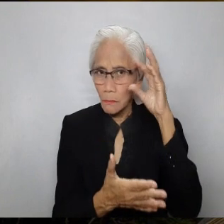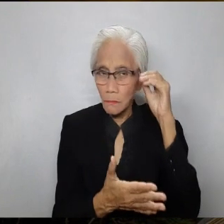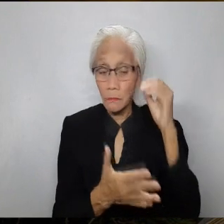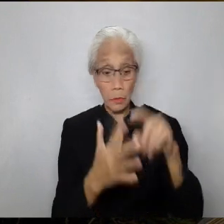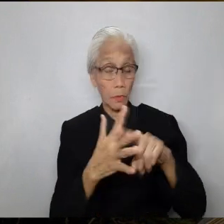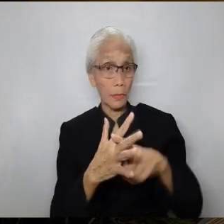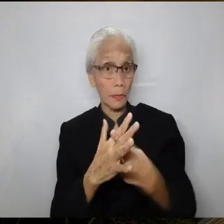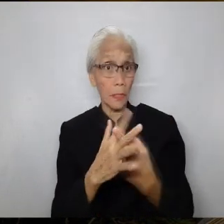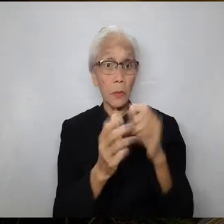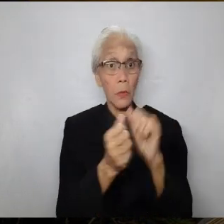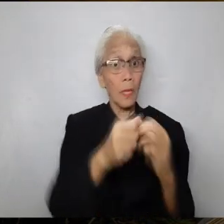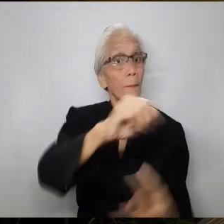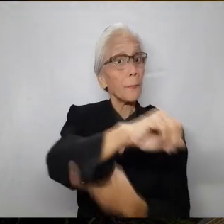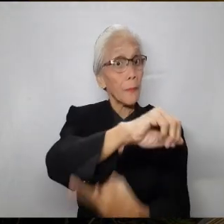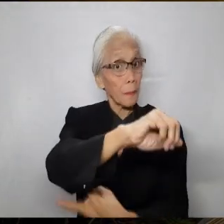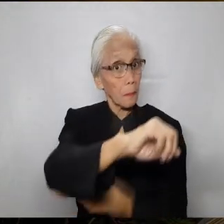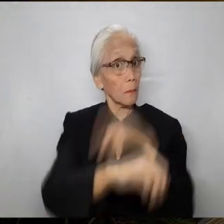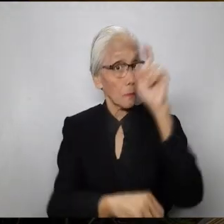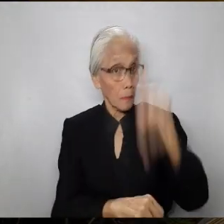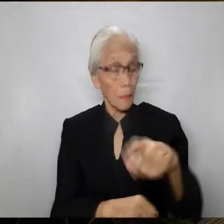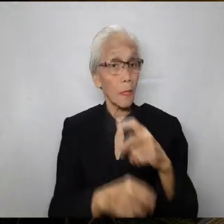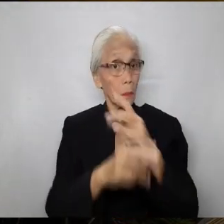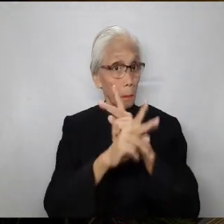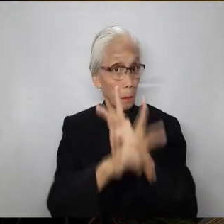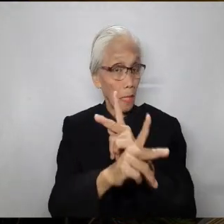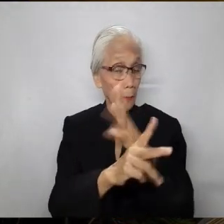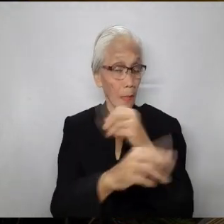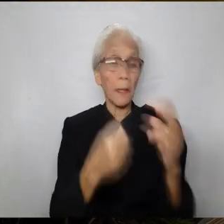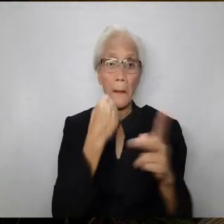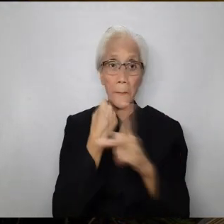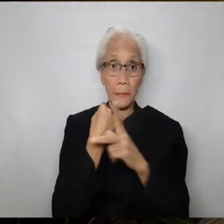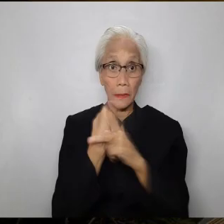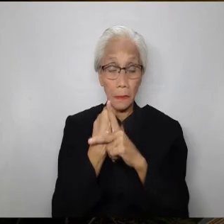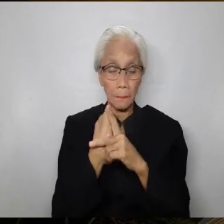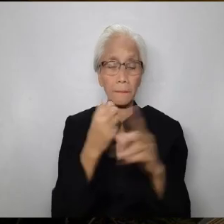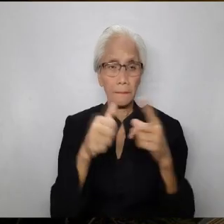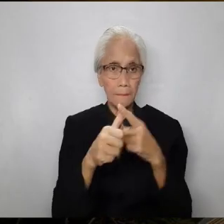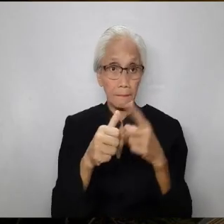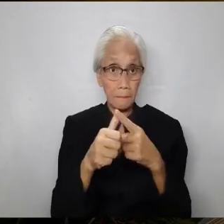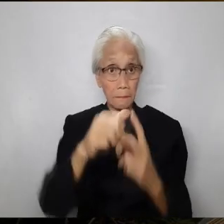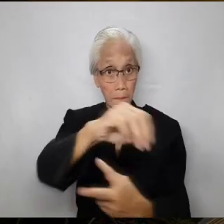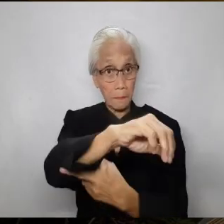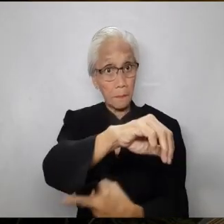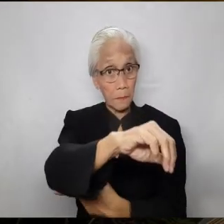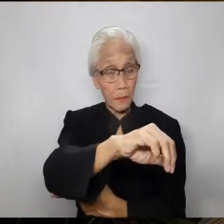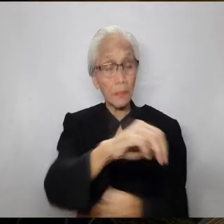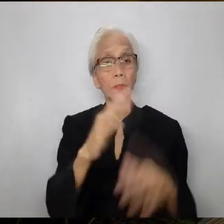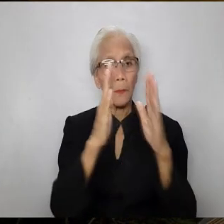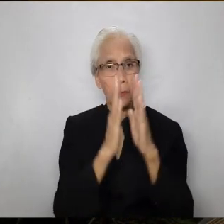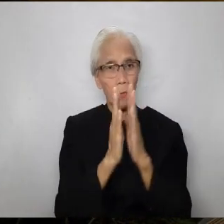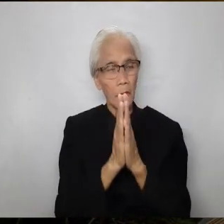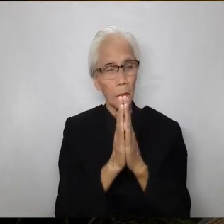burn. So we start with bridges we ought to keep and preserve. First is